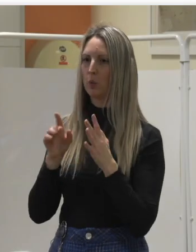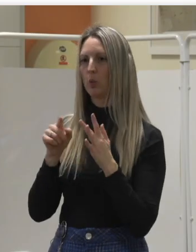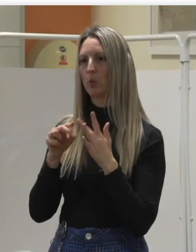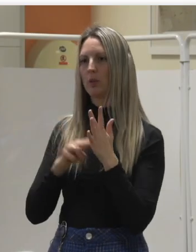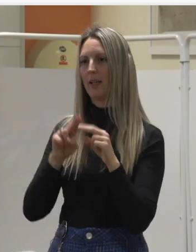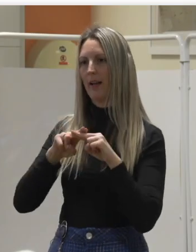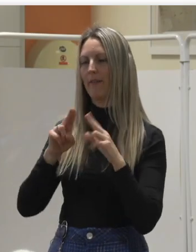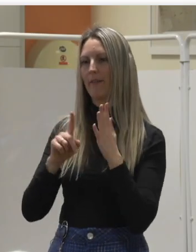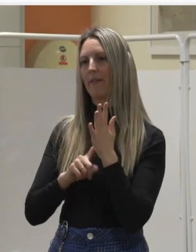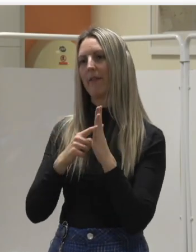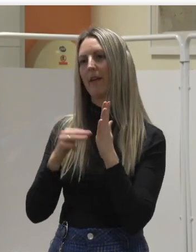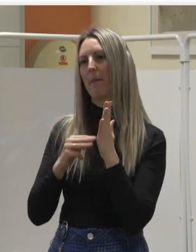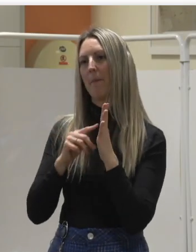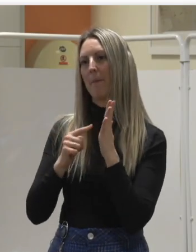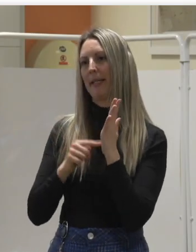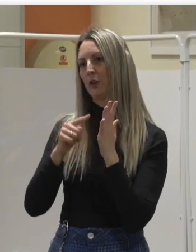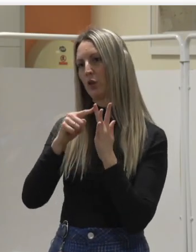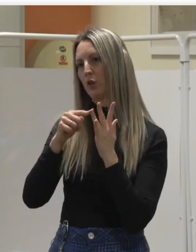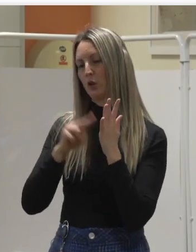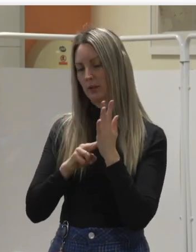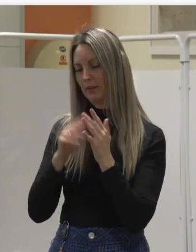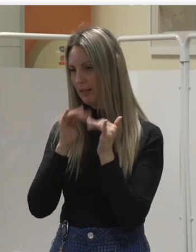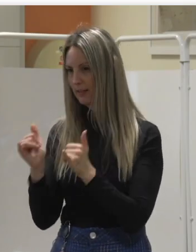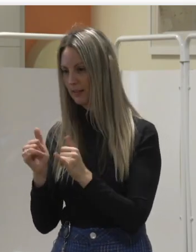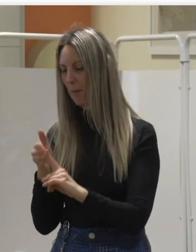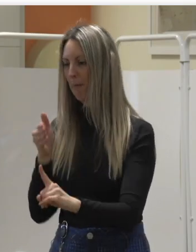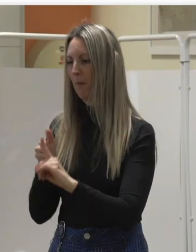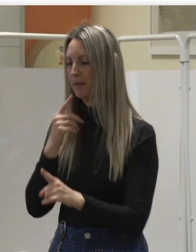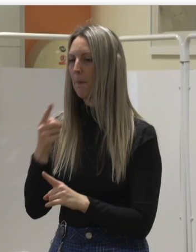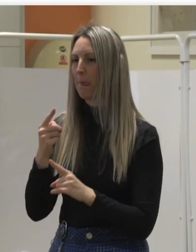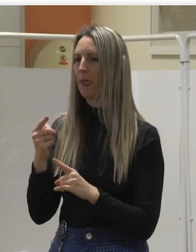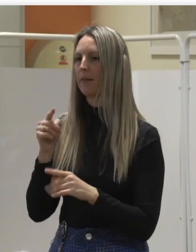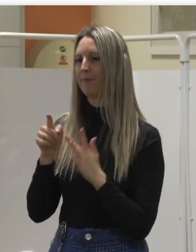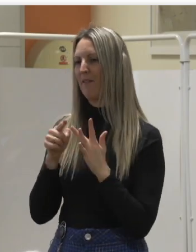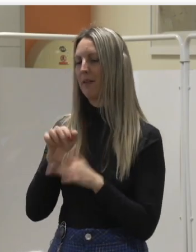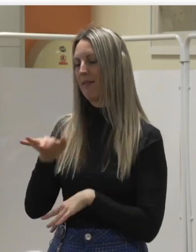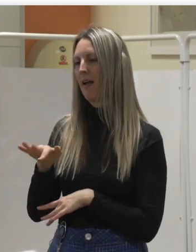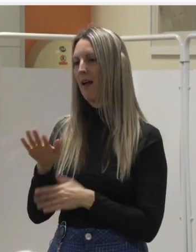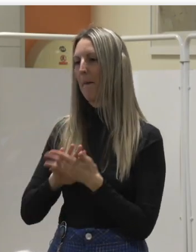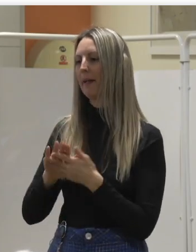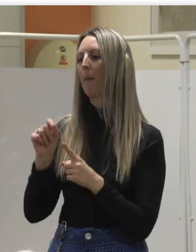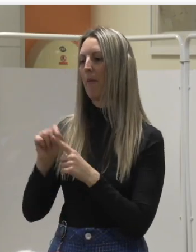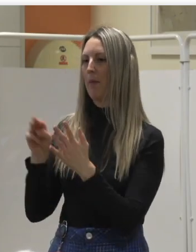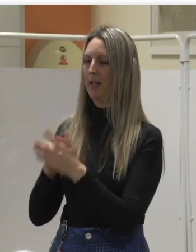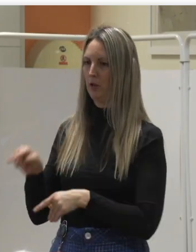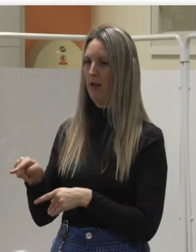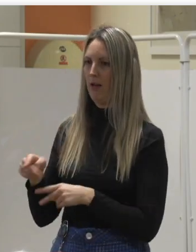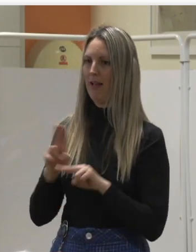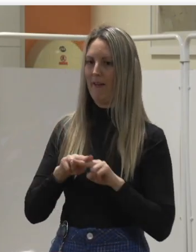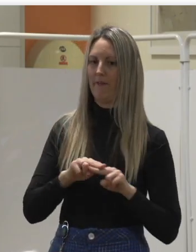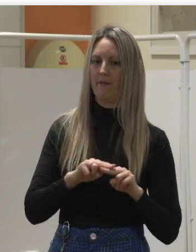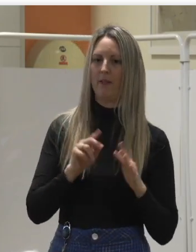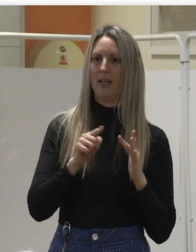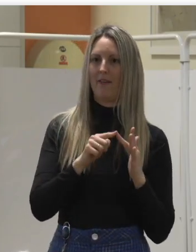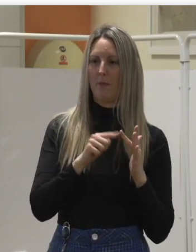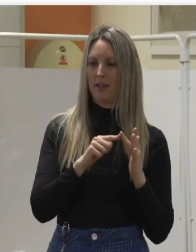2 tests called ESR and CRP. We do both of them, and they are abnormally high. You don't see those tests